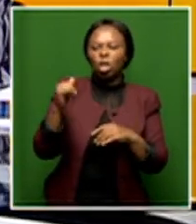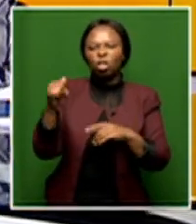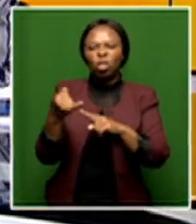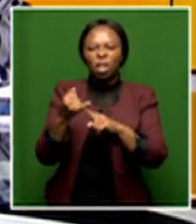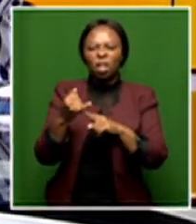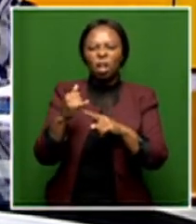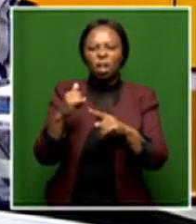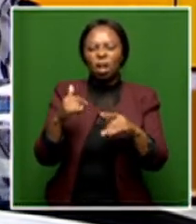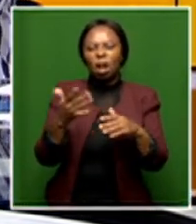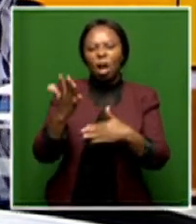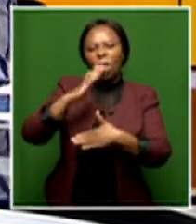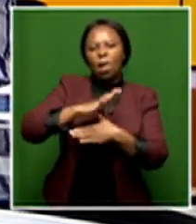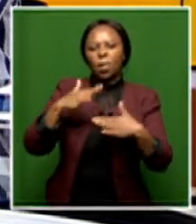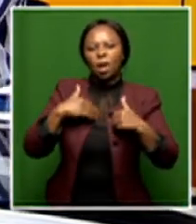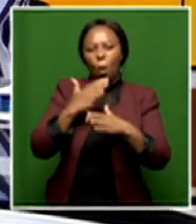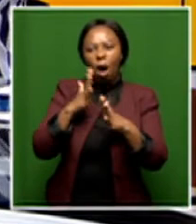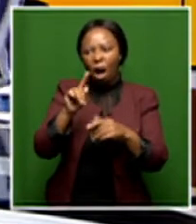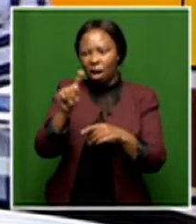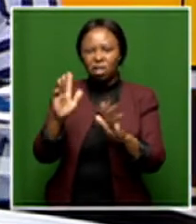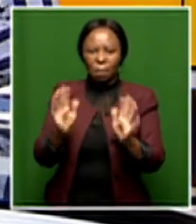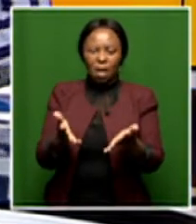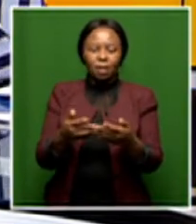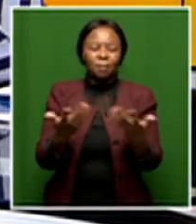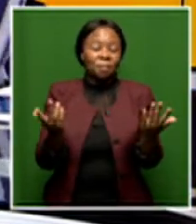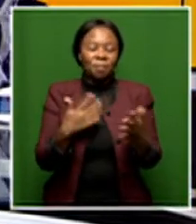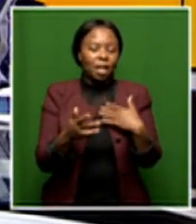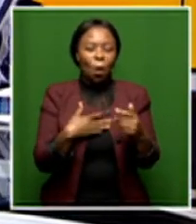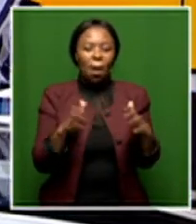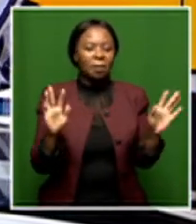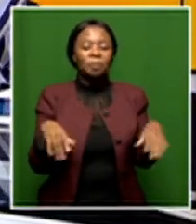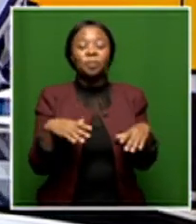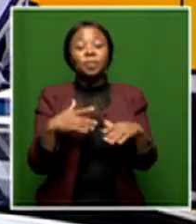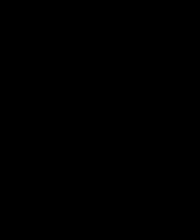Sisonke program. So, yeah, anyway, there you go. Those were your details.